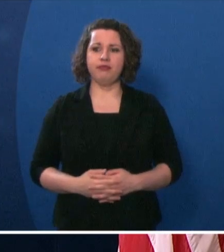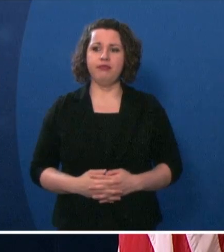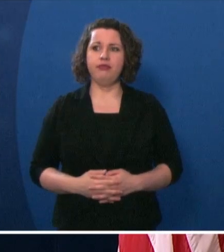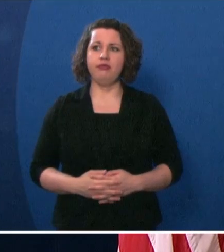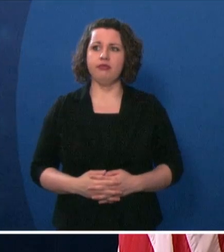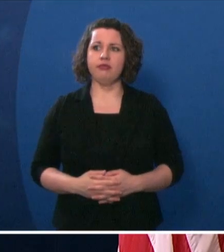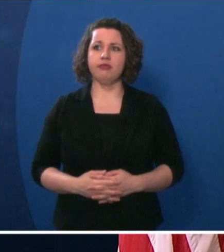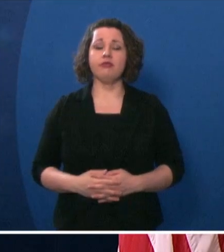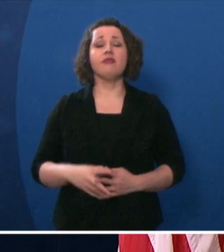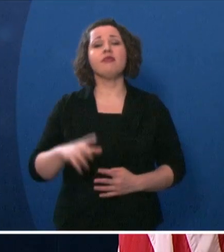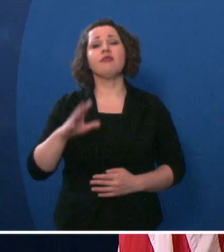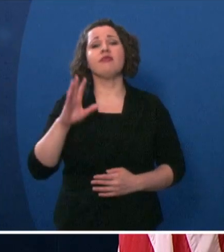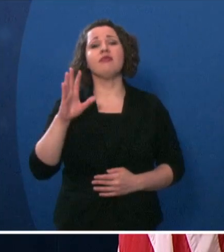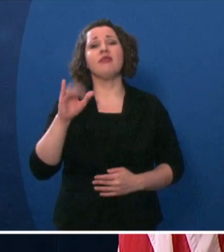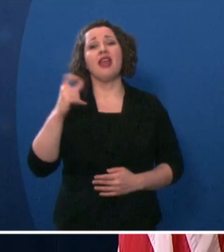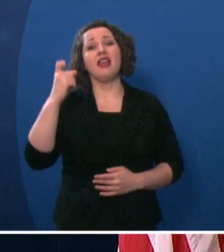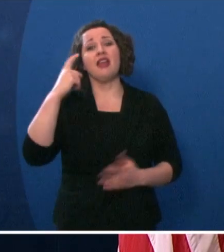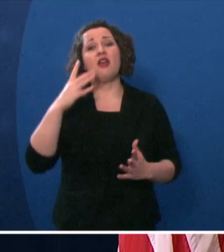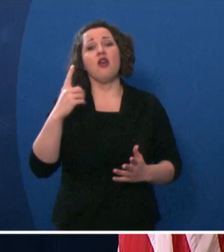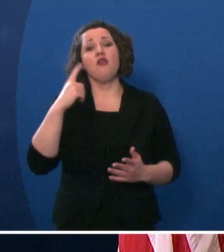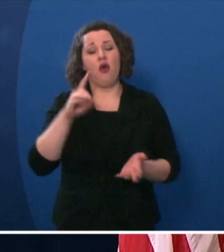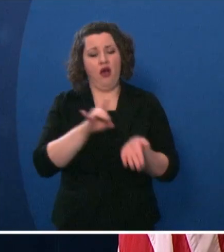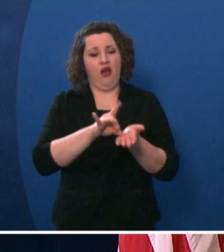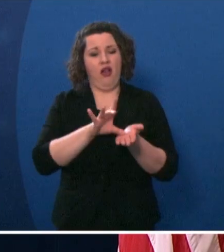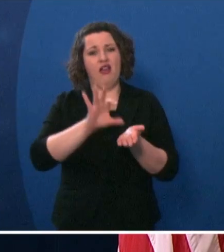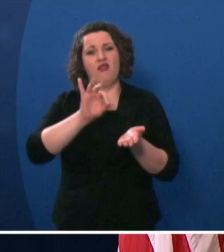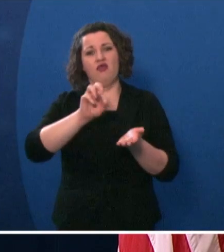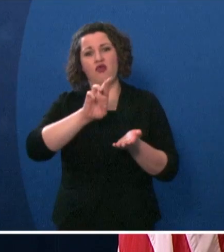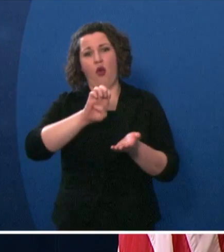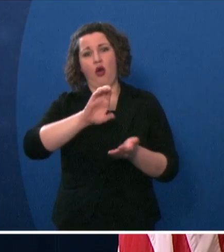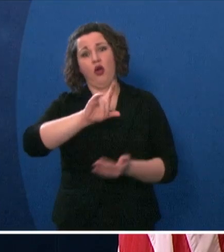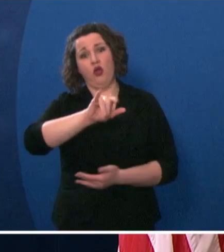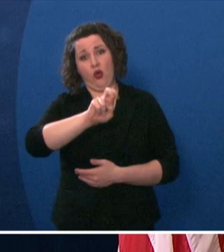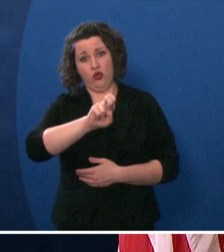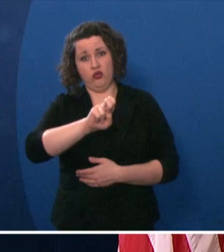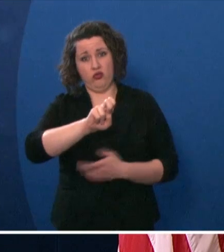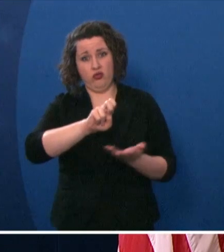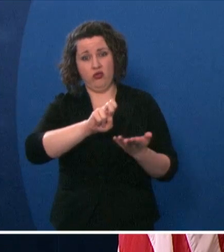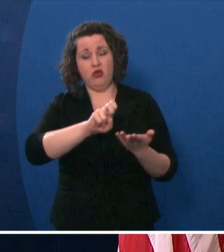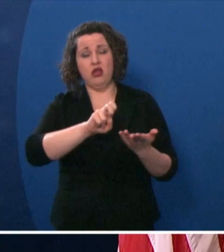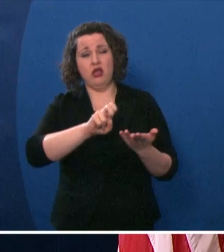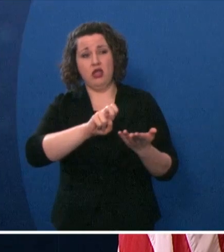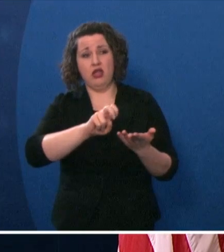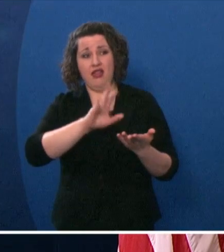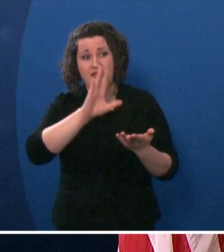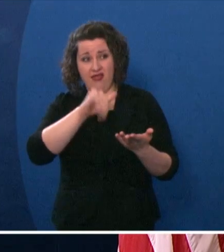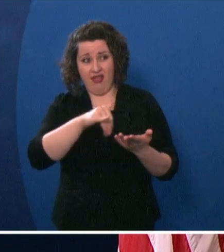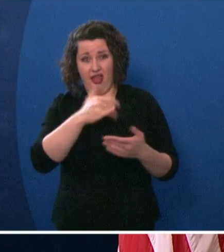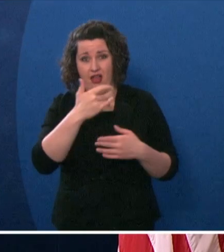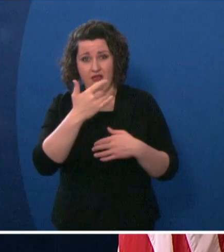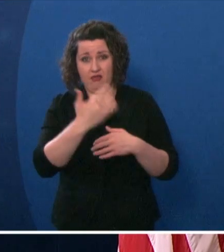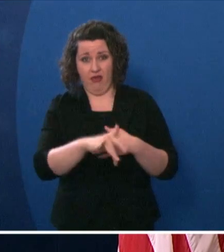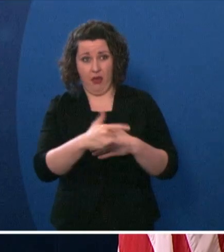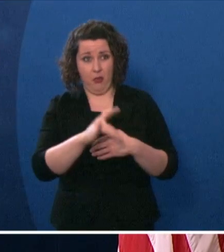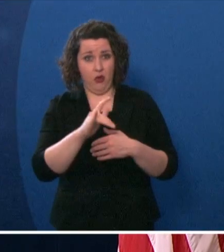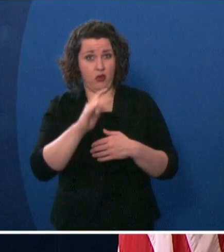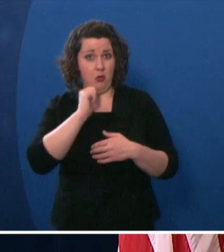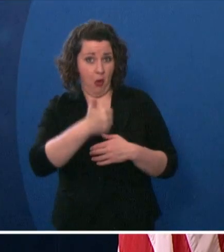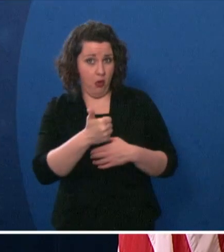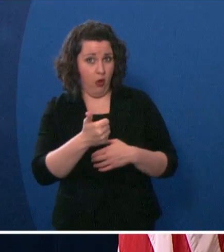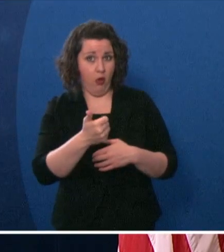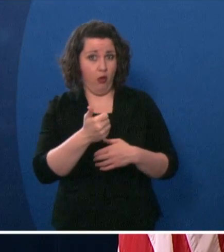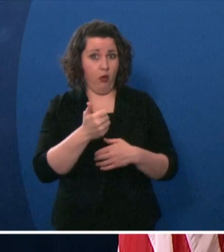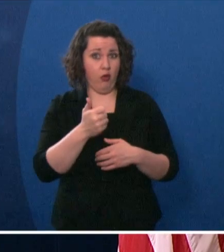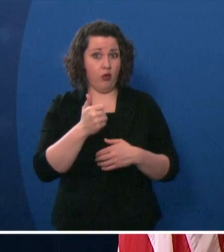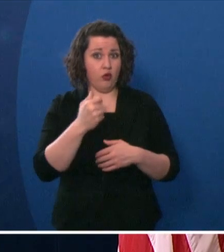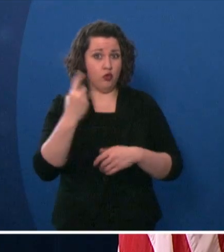Governor, this fund for evictions and foreclosures, is this something that is already going to be available, you know, starting tomorrow or the day after when